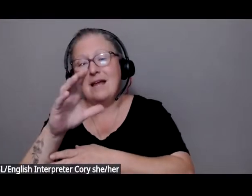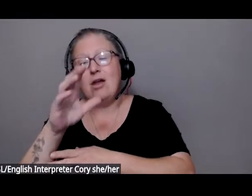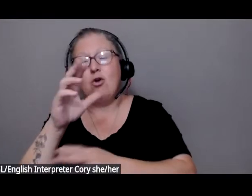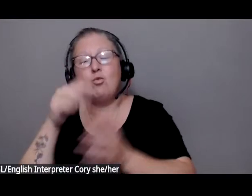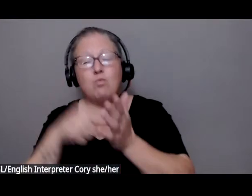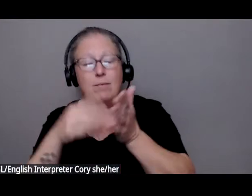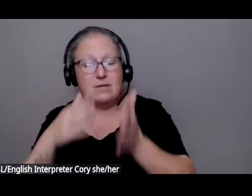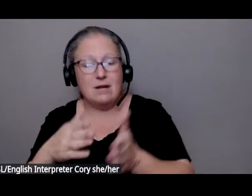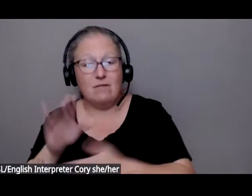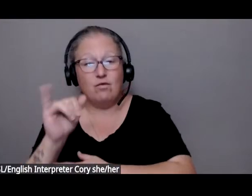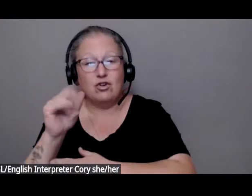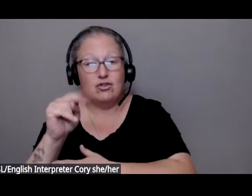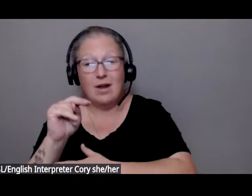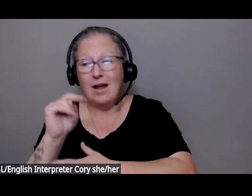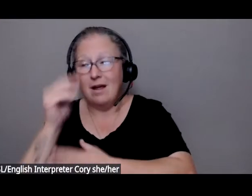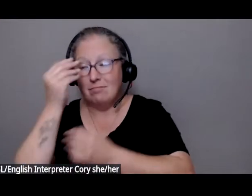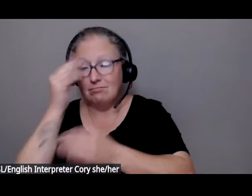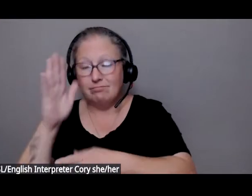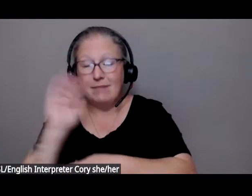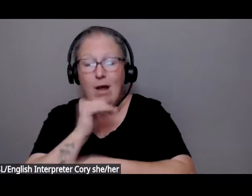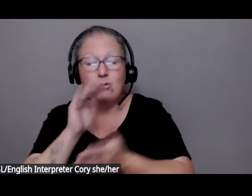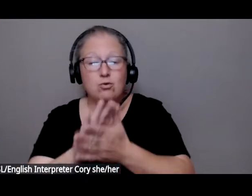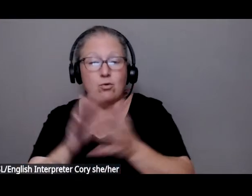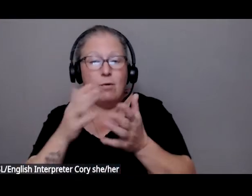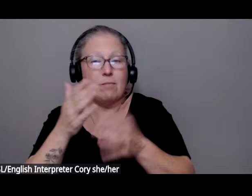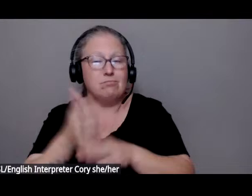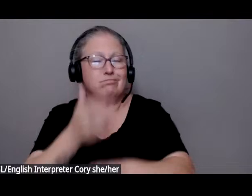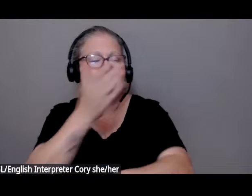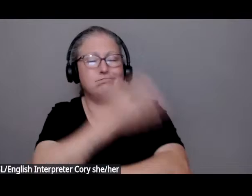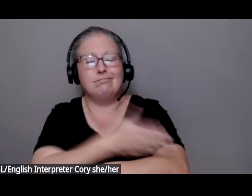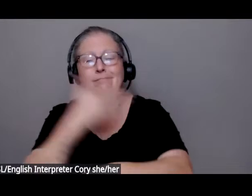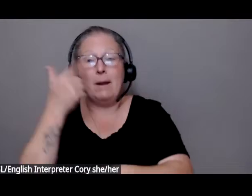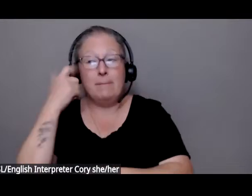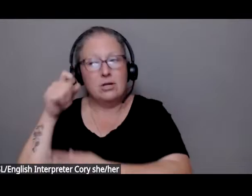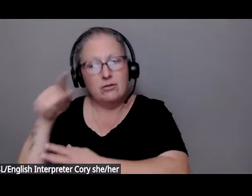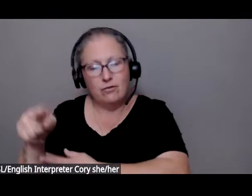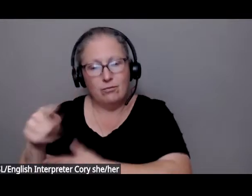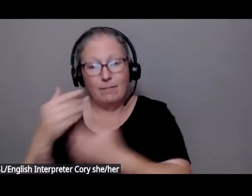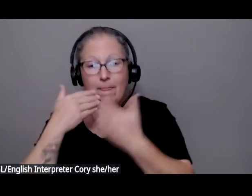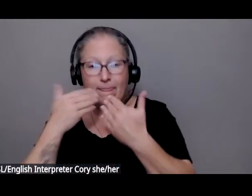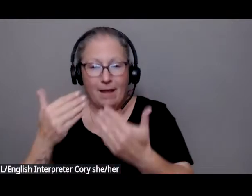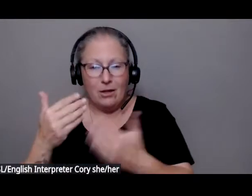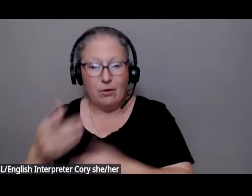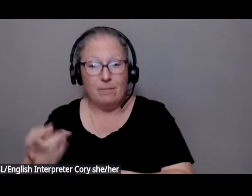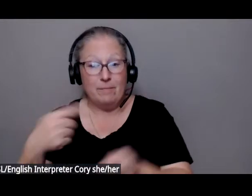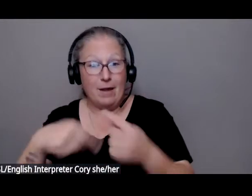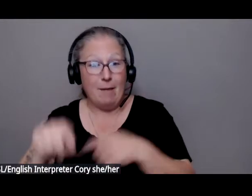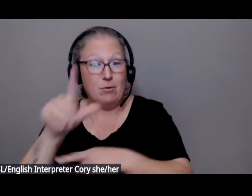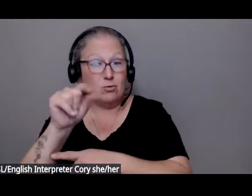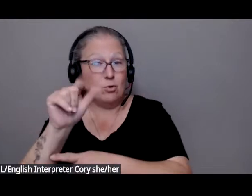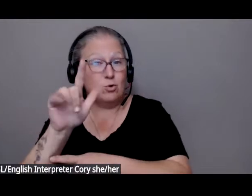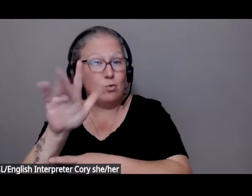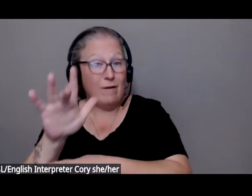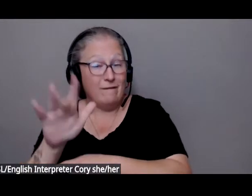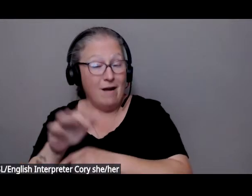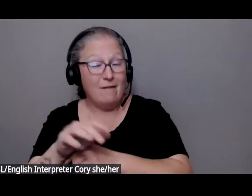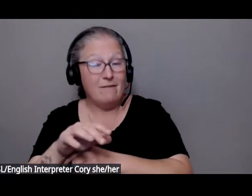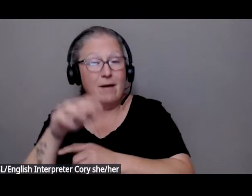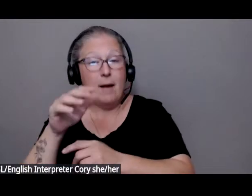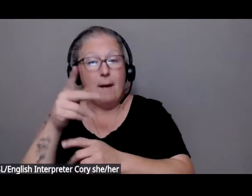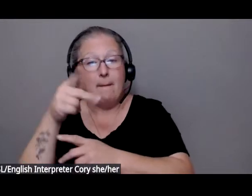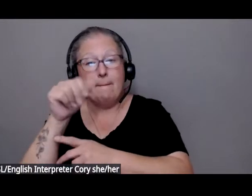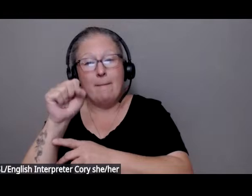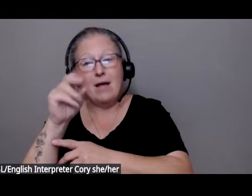our school is so much better because of you. Thank you." And just coming up in 2025, Passover begins